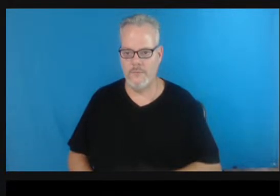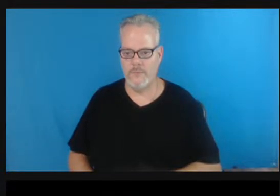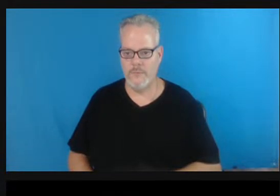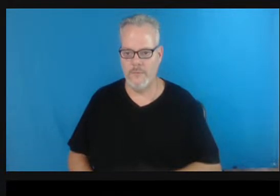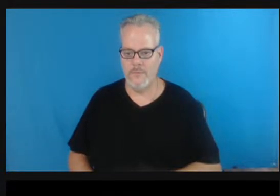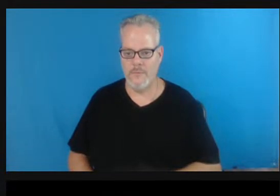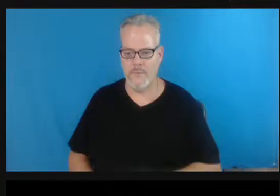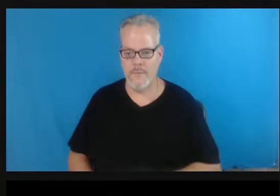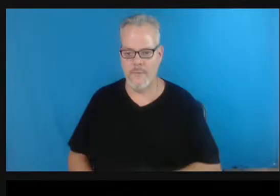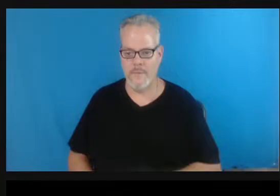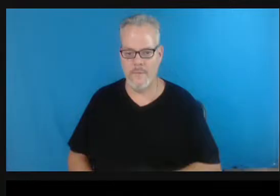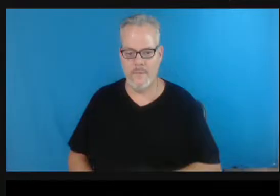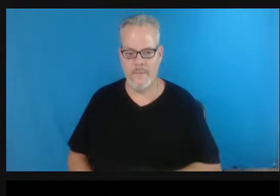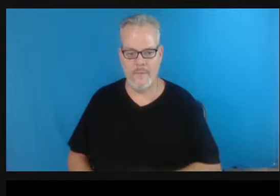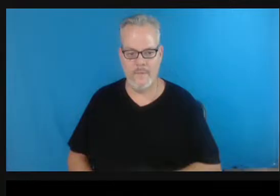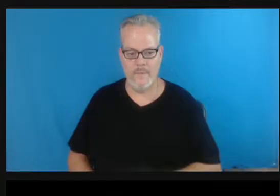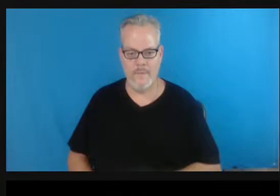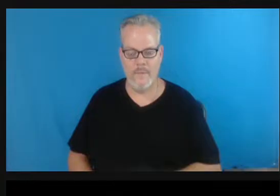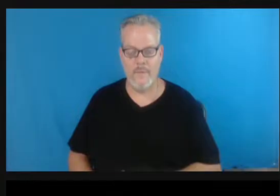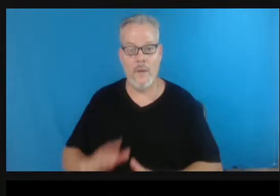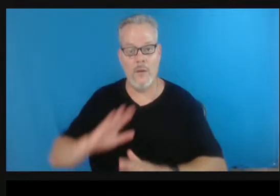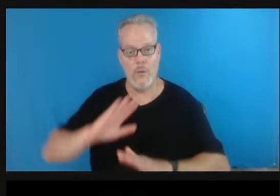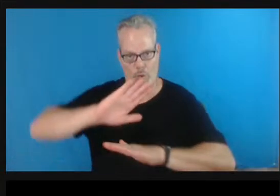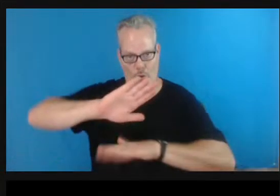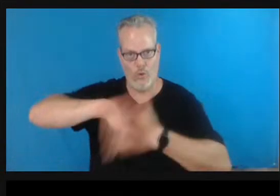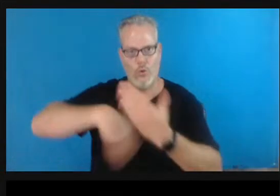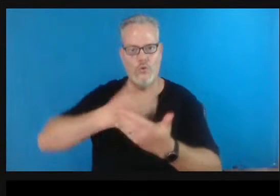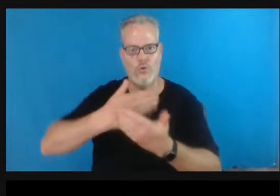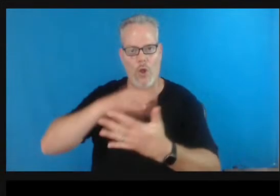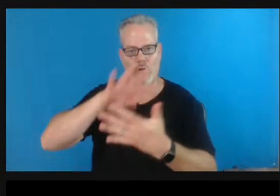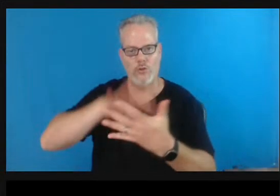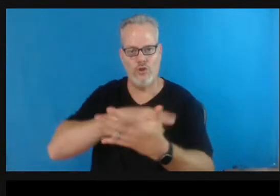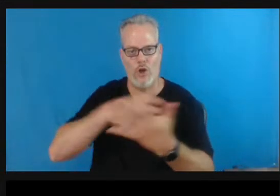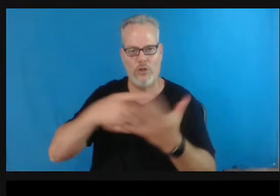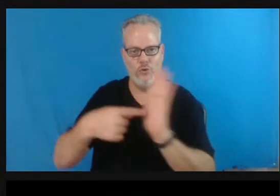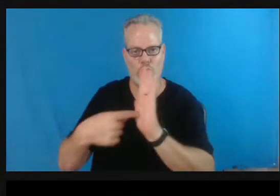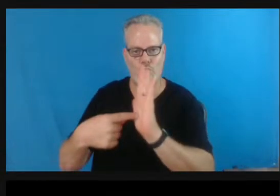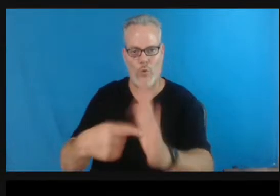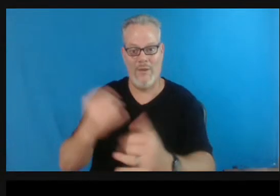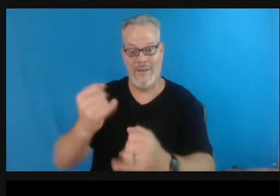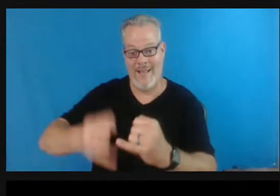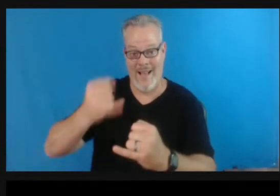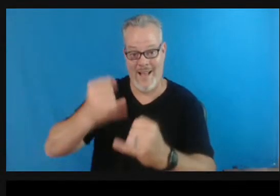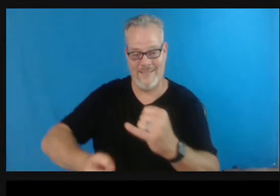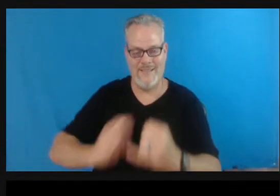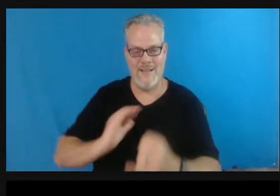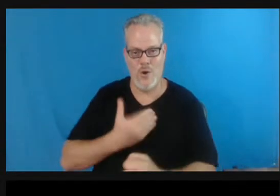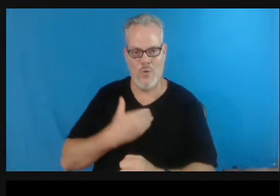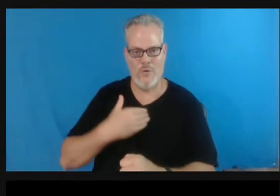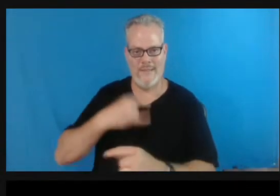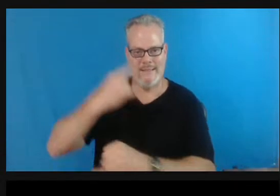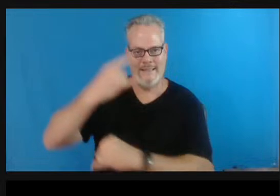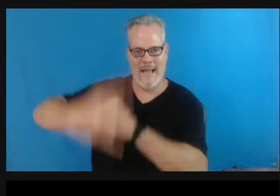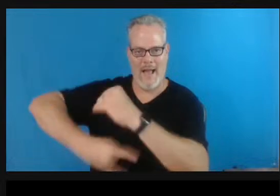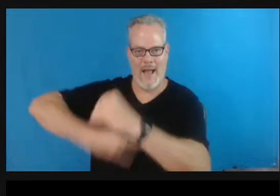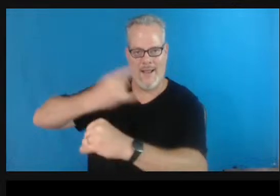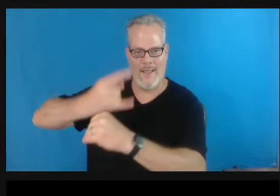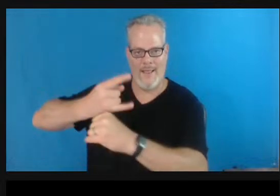So those are all the charts to show you guys. One last thing is going to be the satellite view. So turning to the